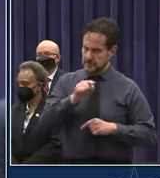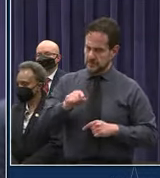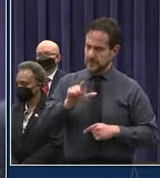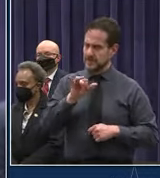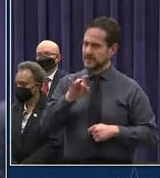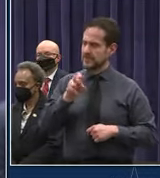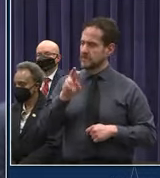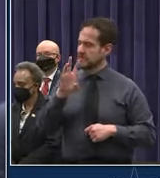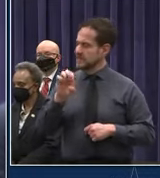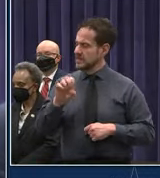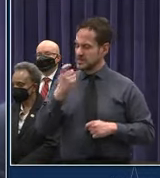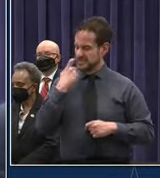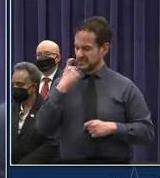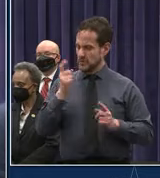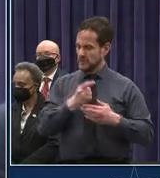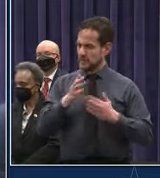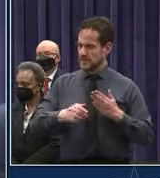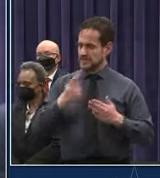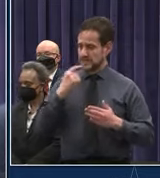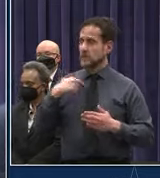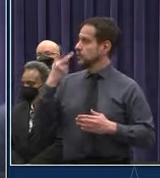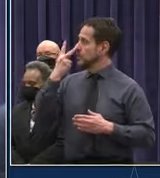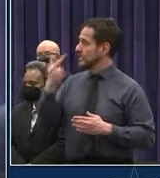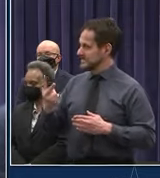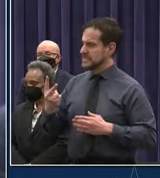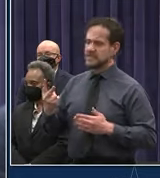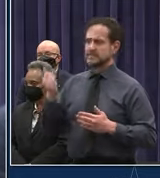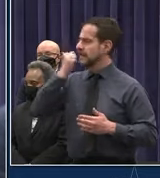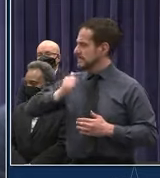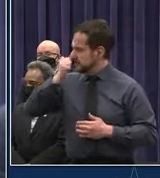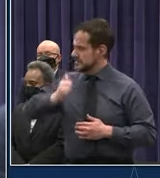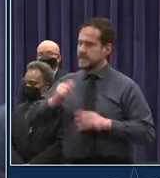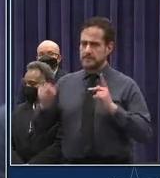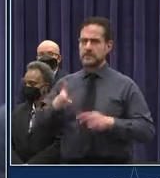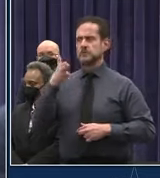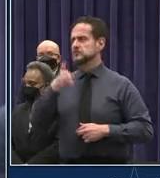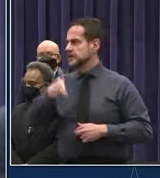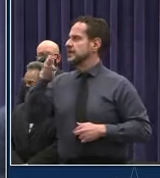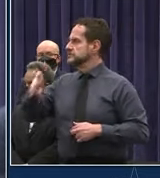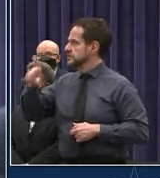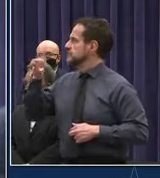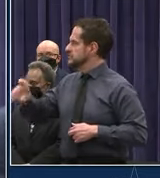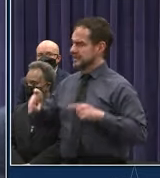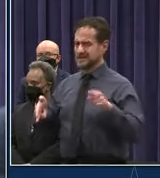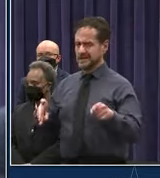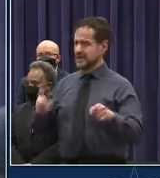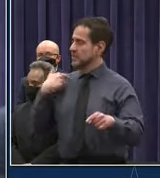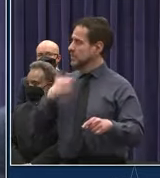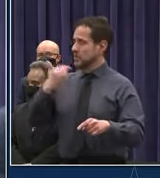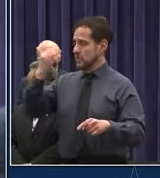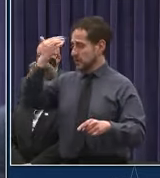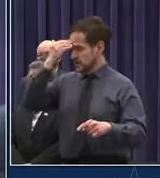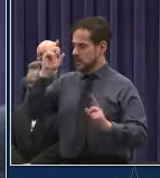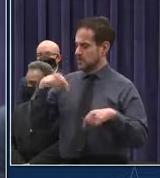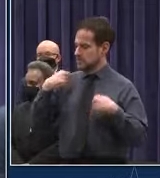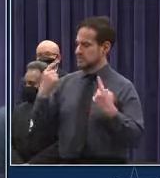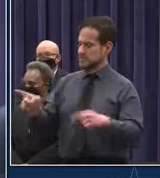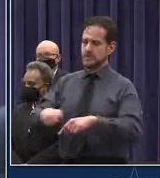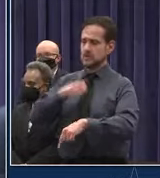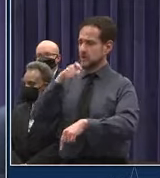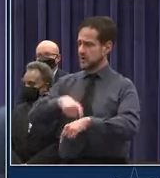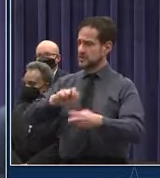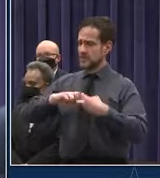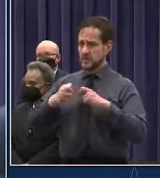as we talk about accountability. All of those things together keep our community safe. Gotcha. And then my last question, Superintendent Brown, had